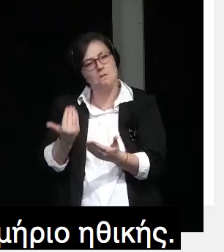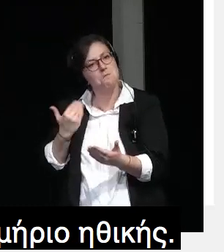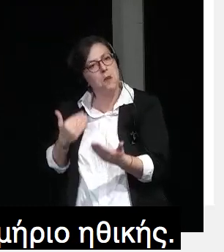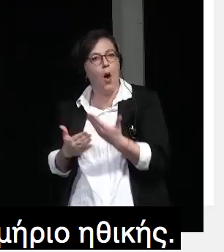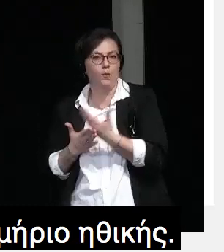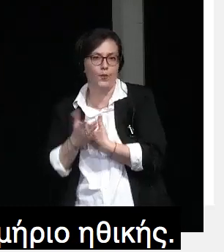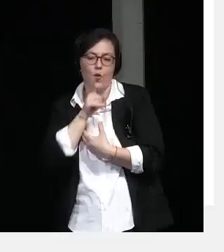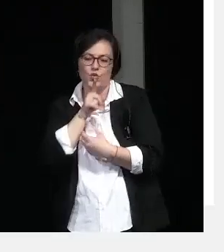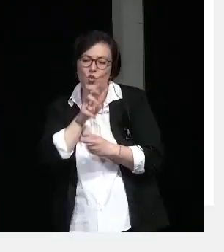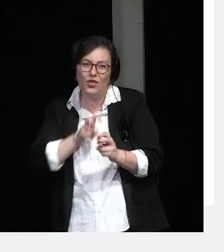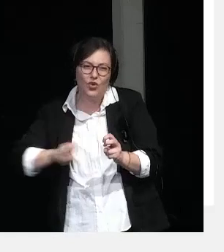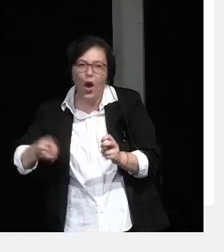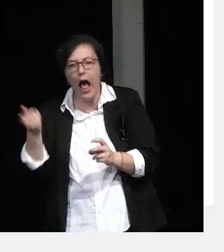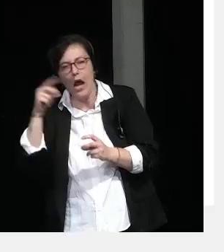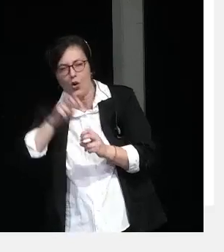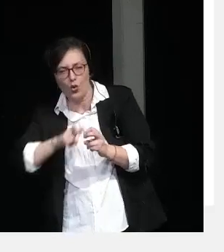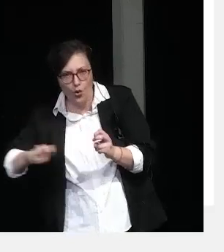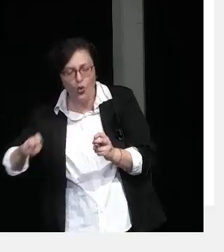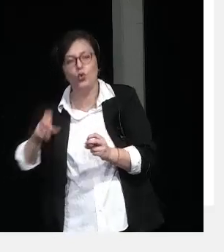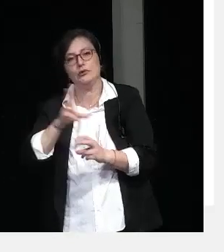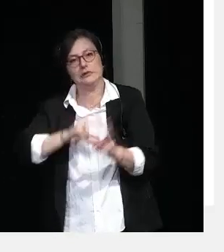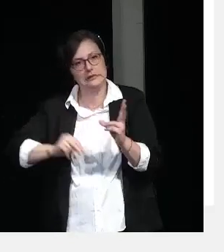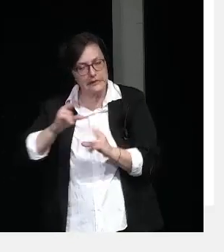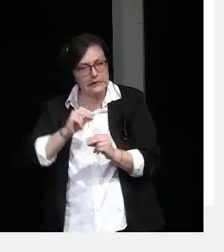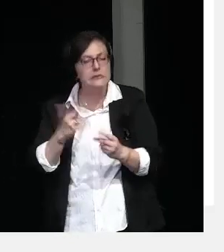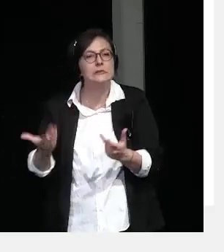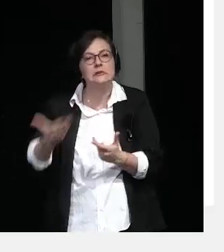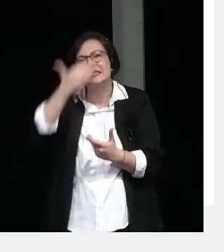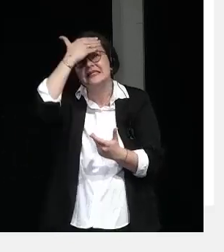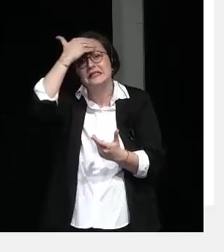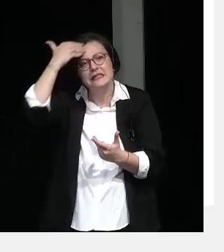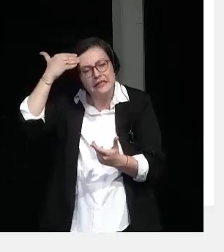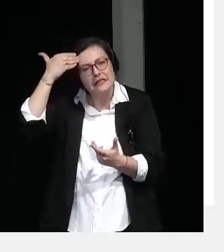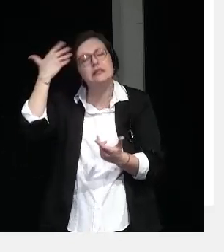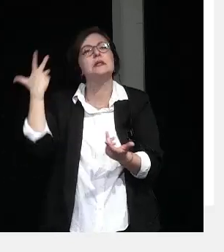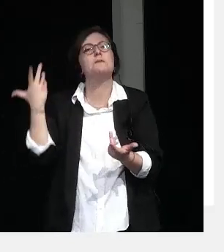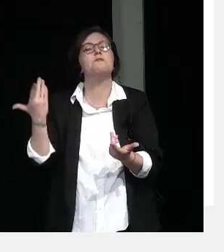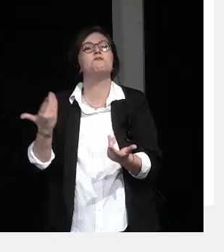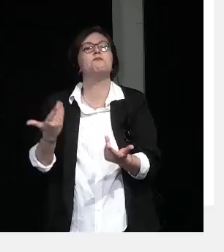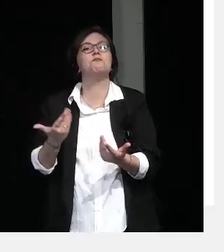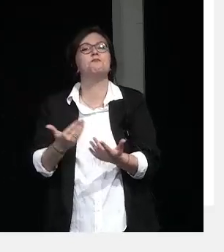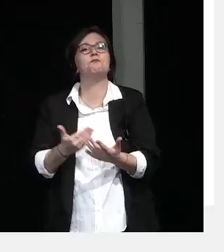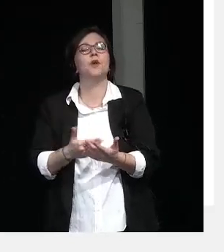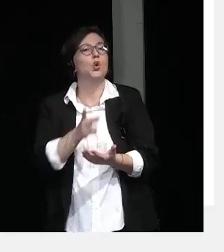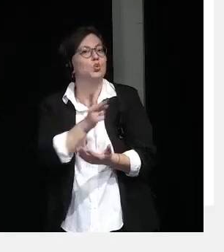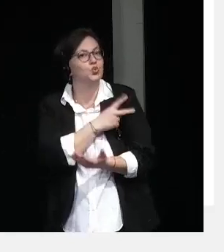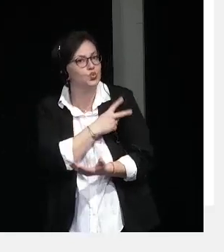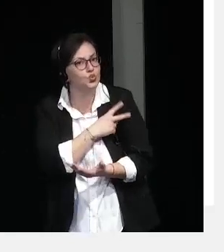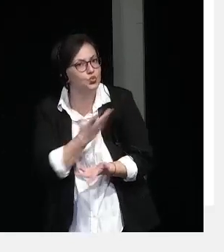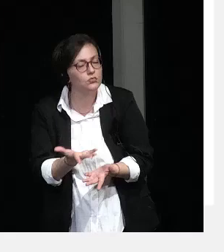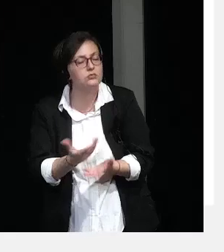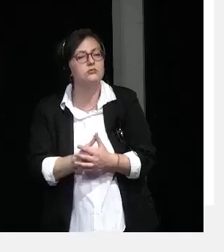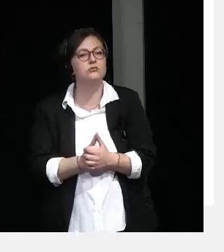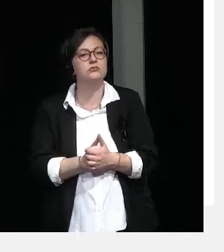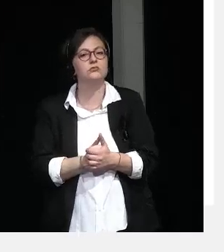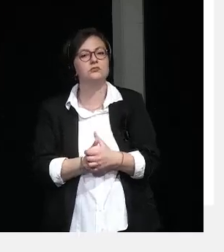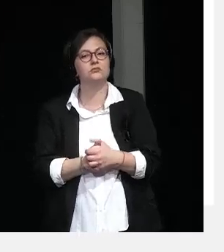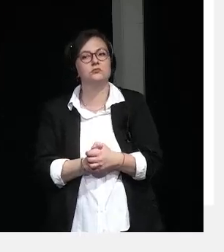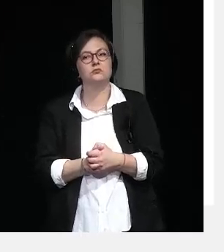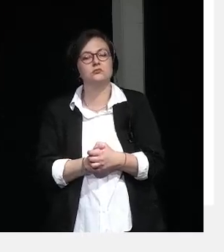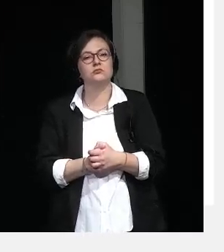moral document and sort of like how do you ingrain that in the DNA of the institution, that this is all